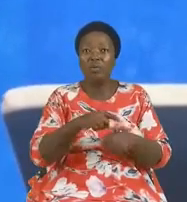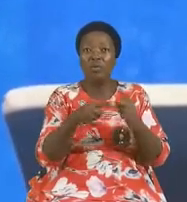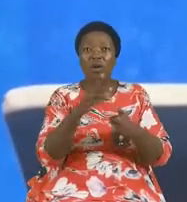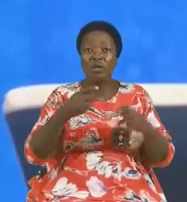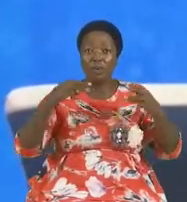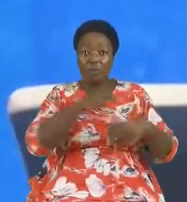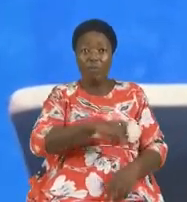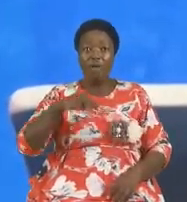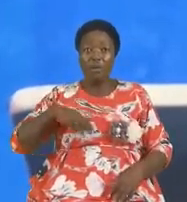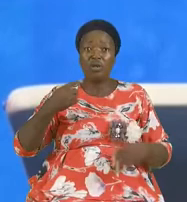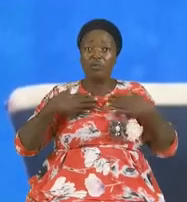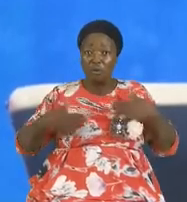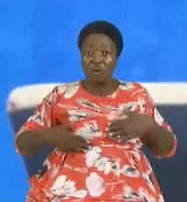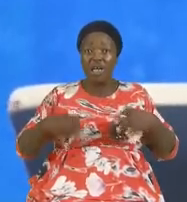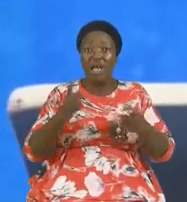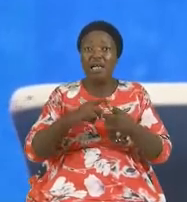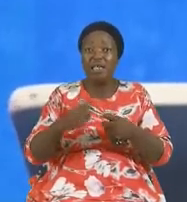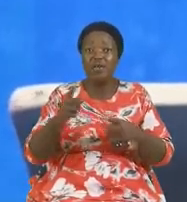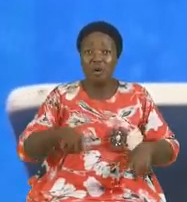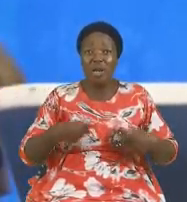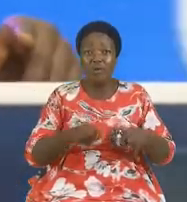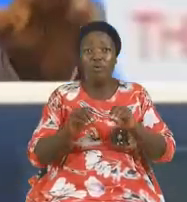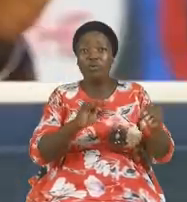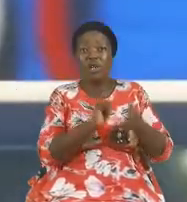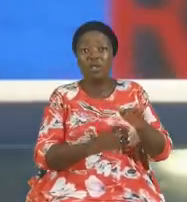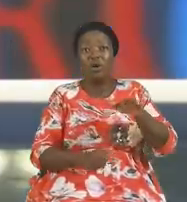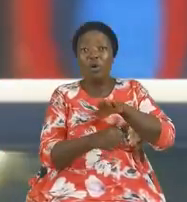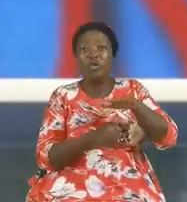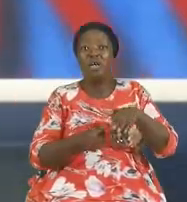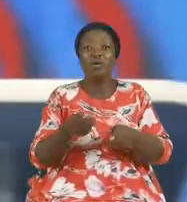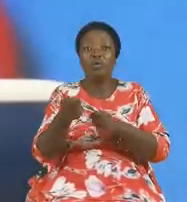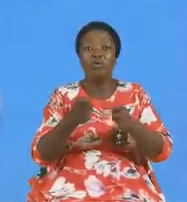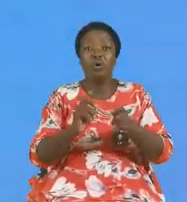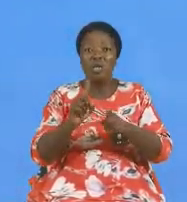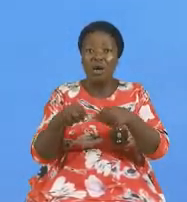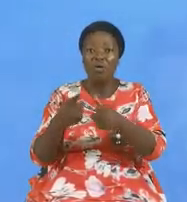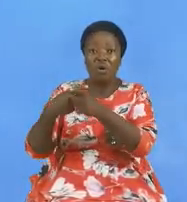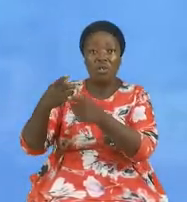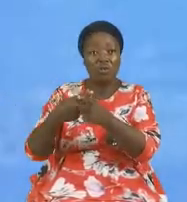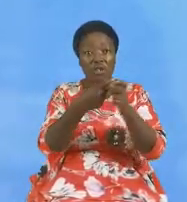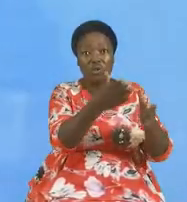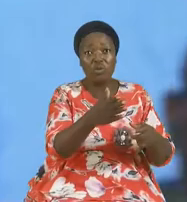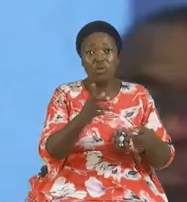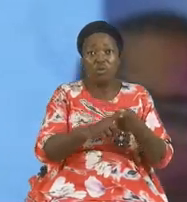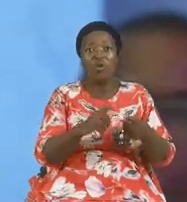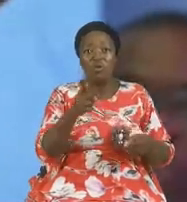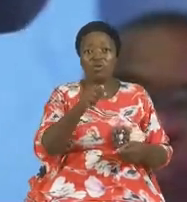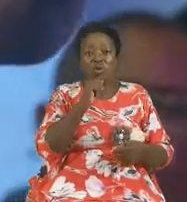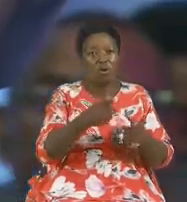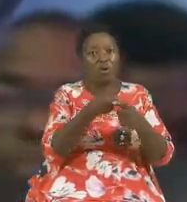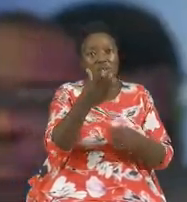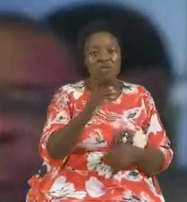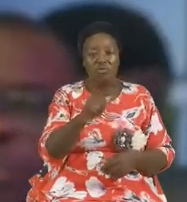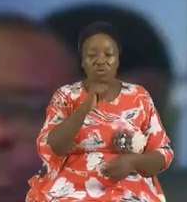eyes another way. And when all the members of your body and your life, you put that under control, where they are running